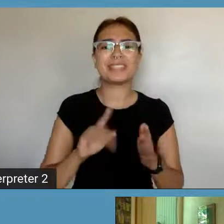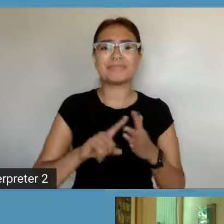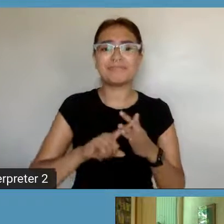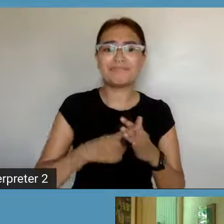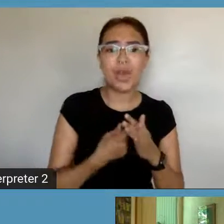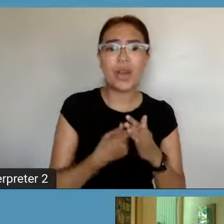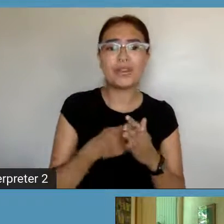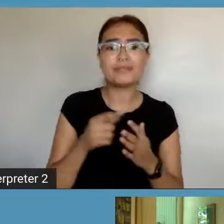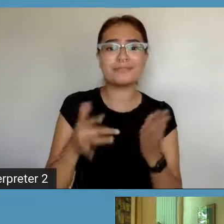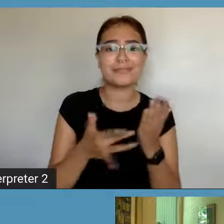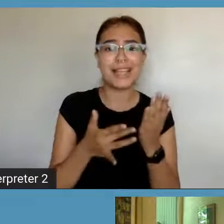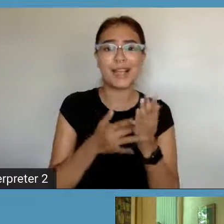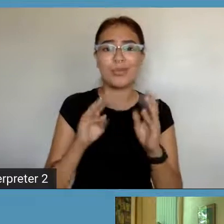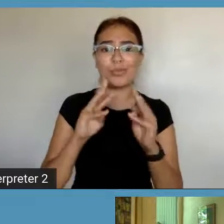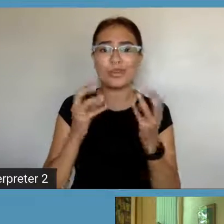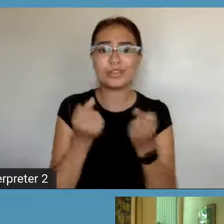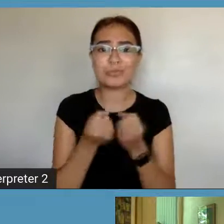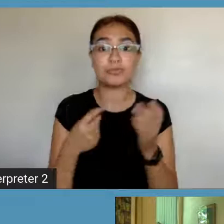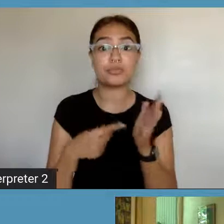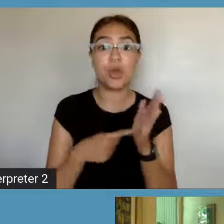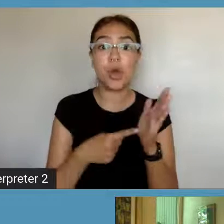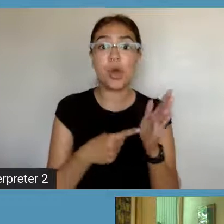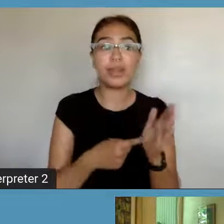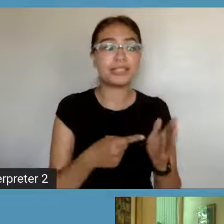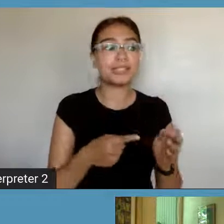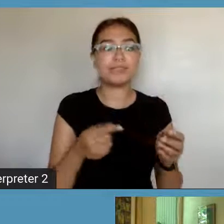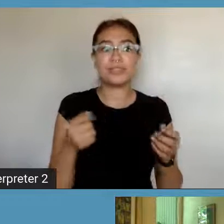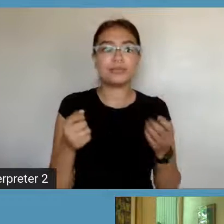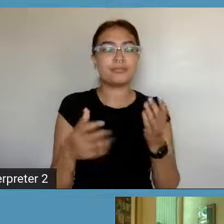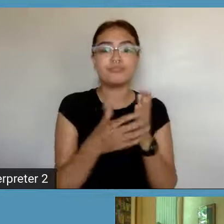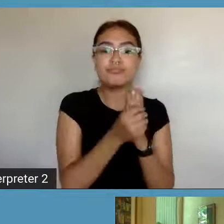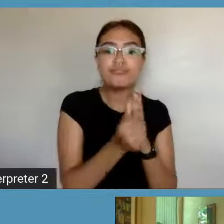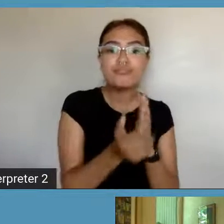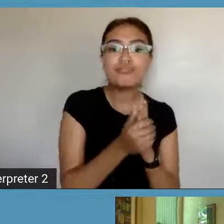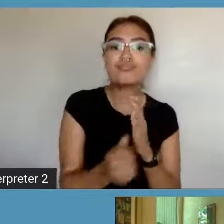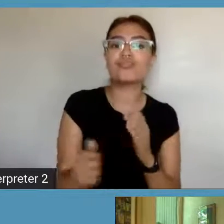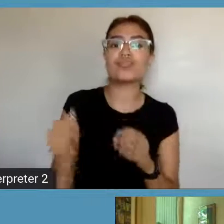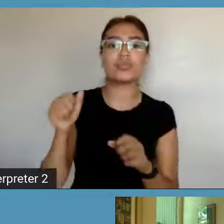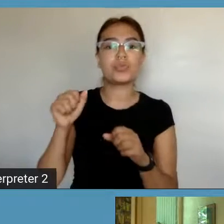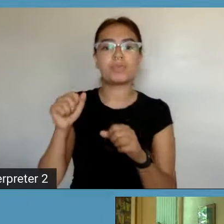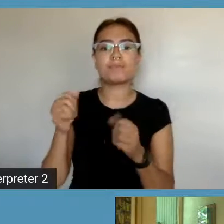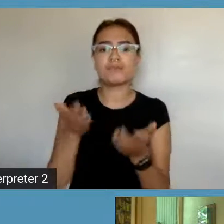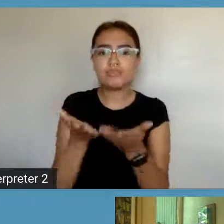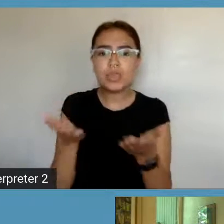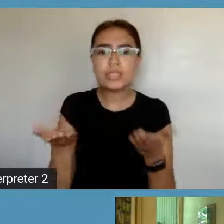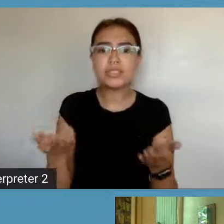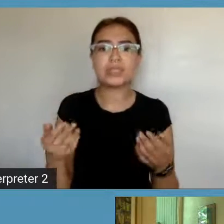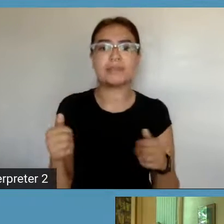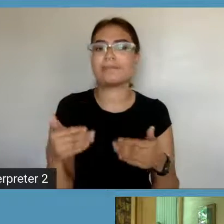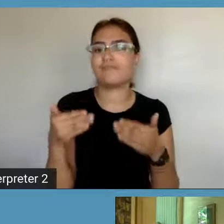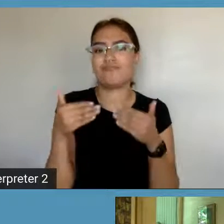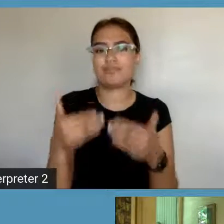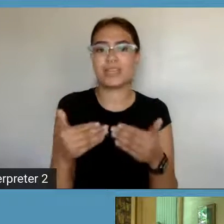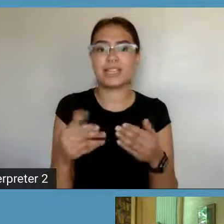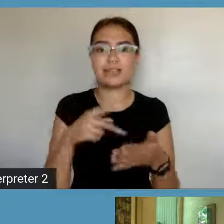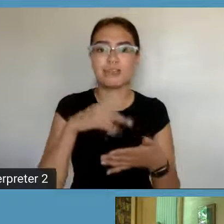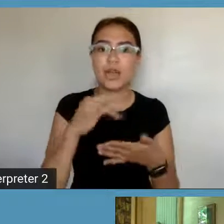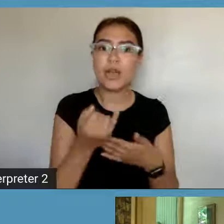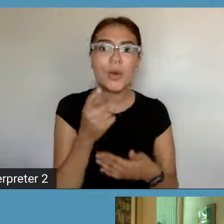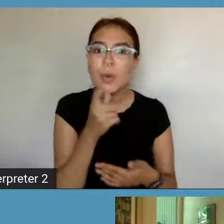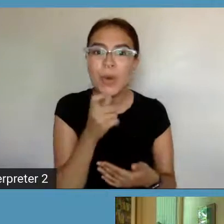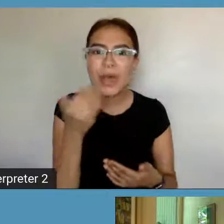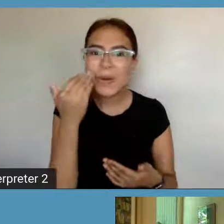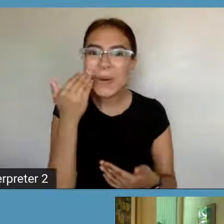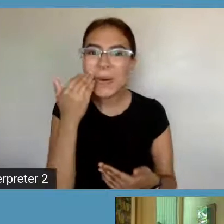showing us all of the skills and resources and tools that you'll need to get this project going. Who would have known that there's a digital, you know,